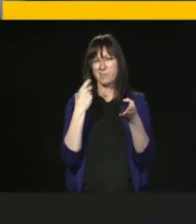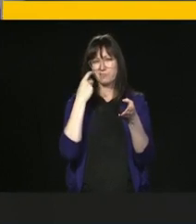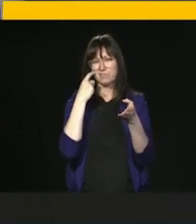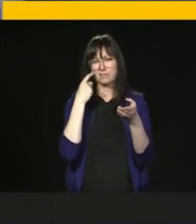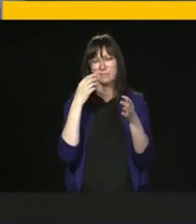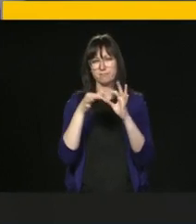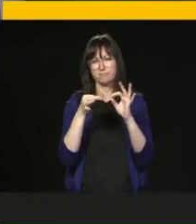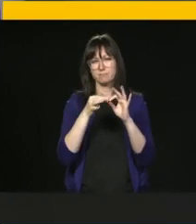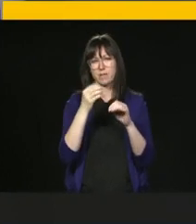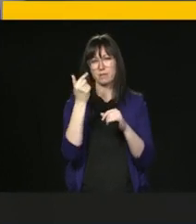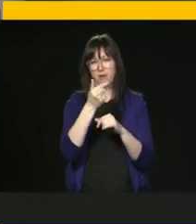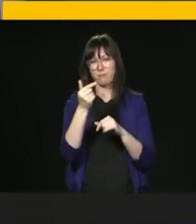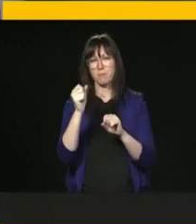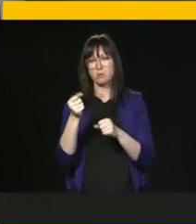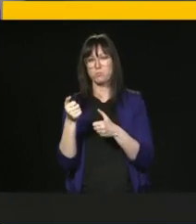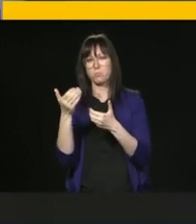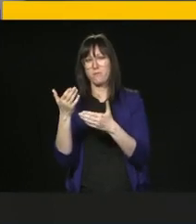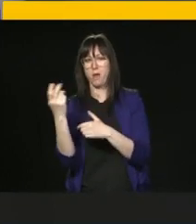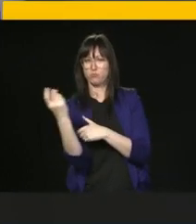coming back